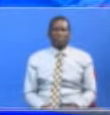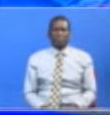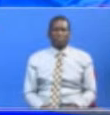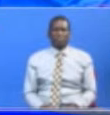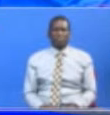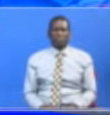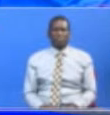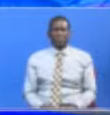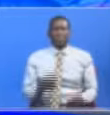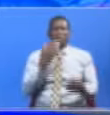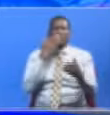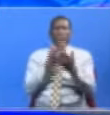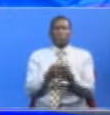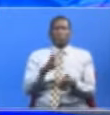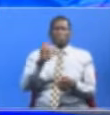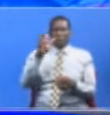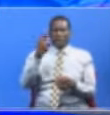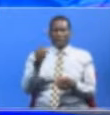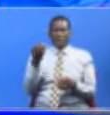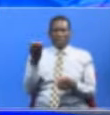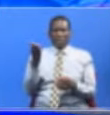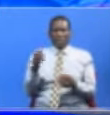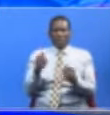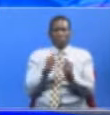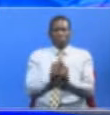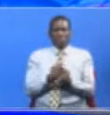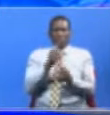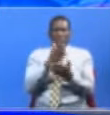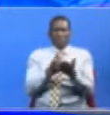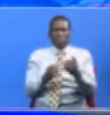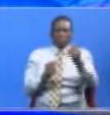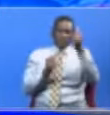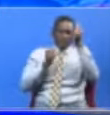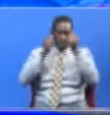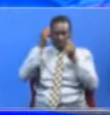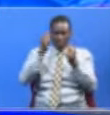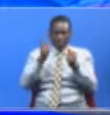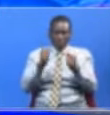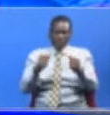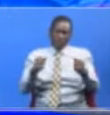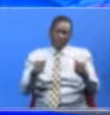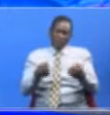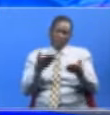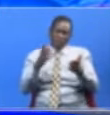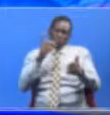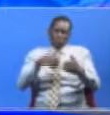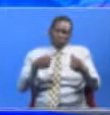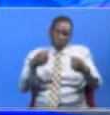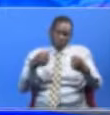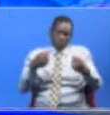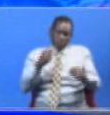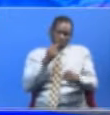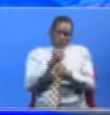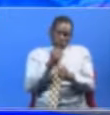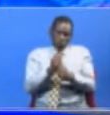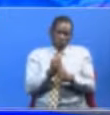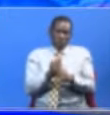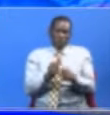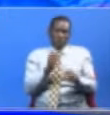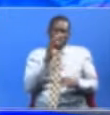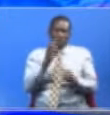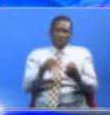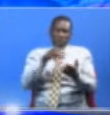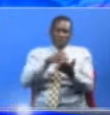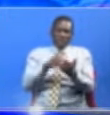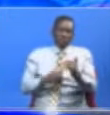Thank you, Brian. Brian Obuya there with some of the military permutations of what will be happening in the case of a